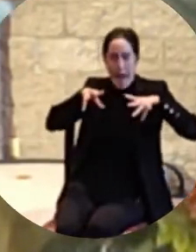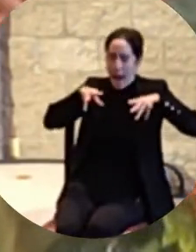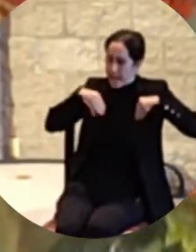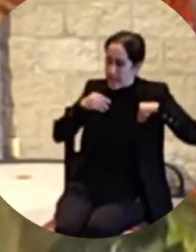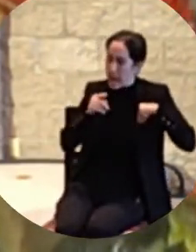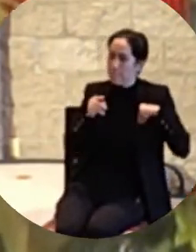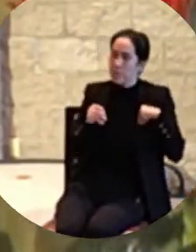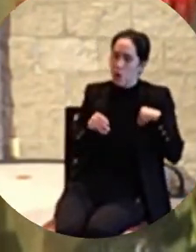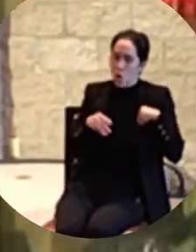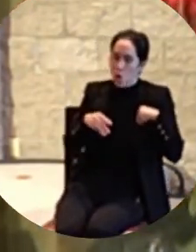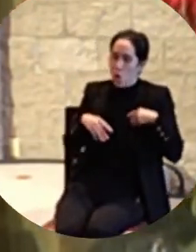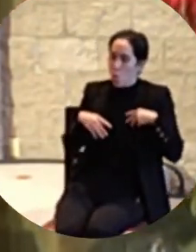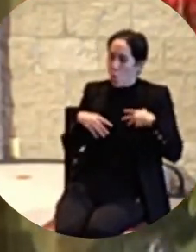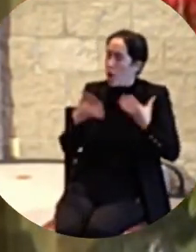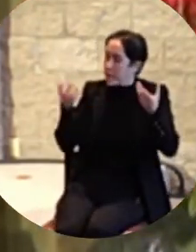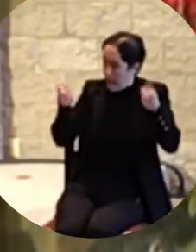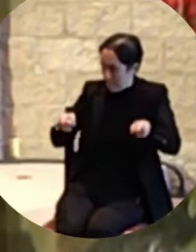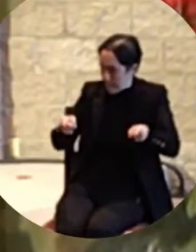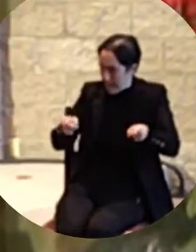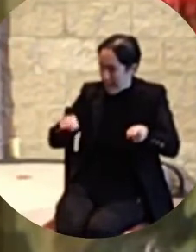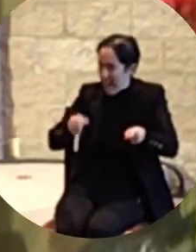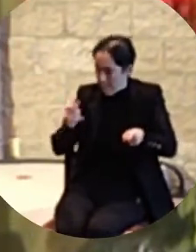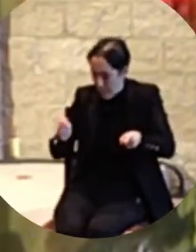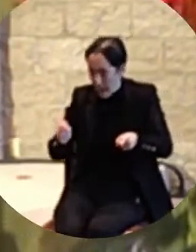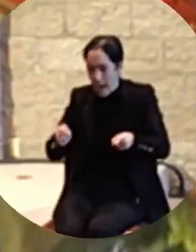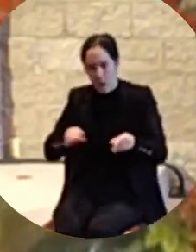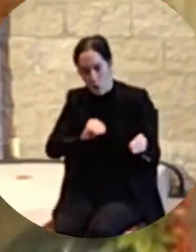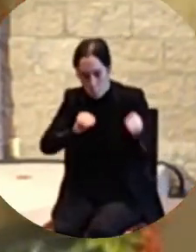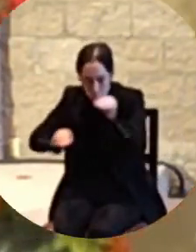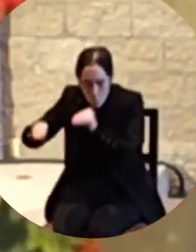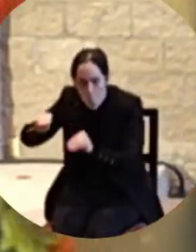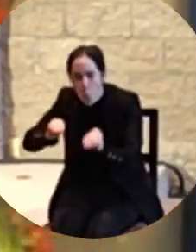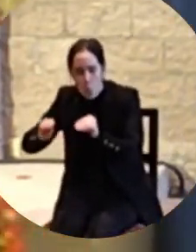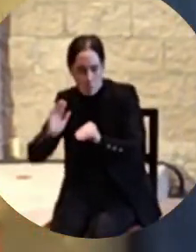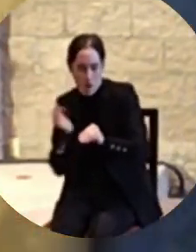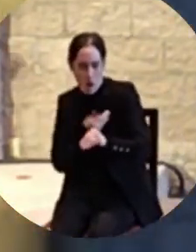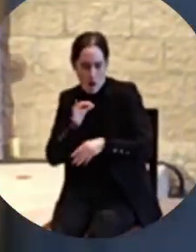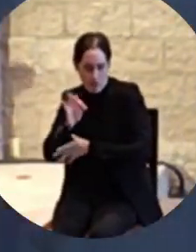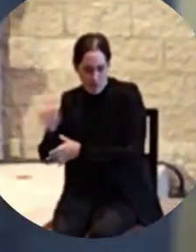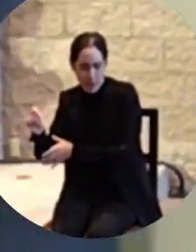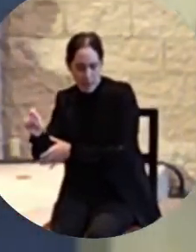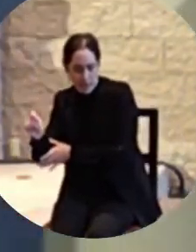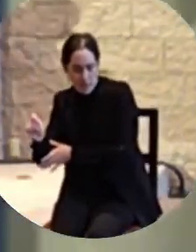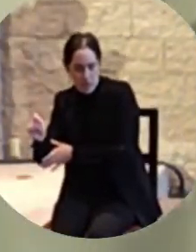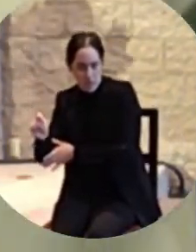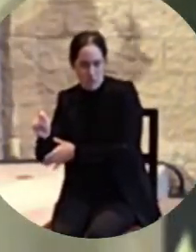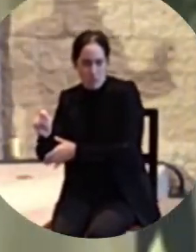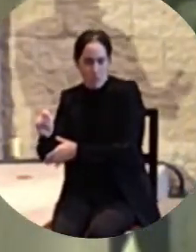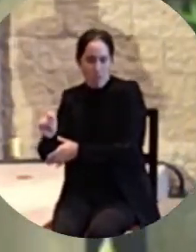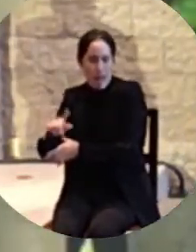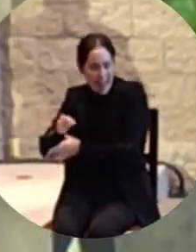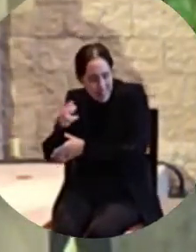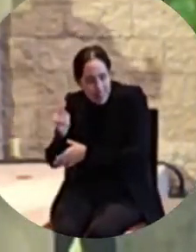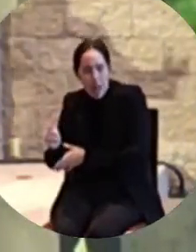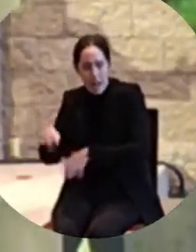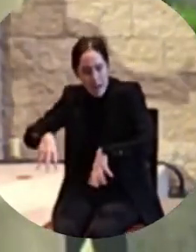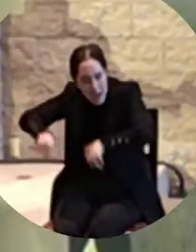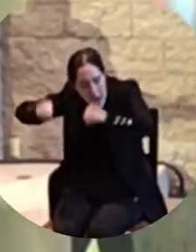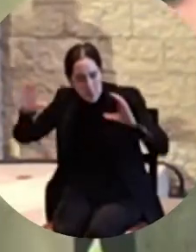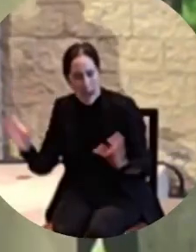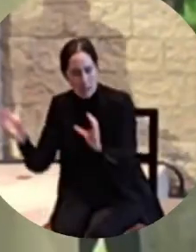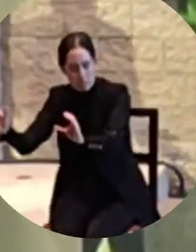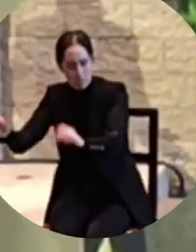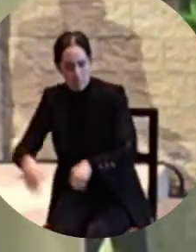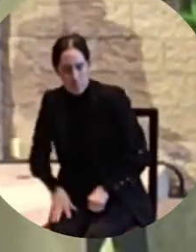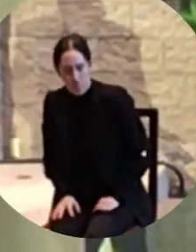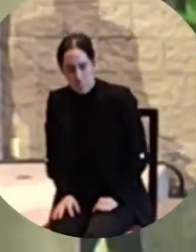then move our feet. That's an important process for us. And I know that we're honoring that as a